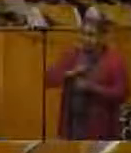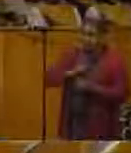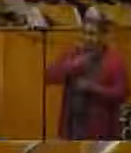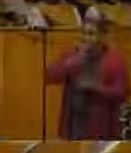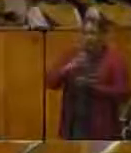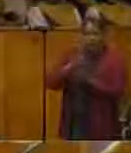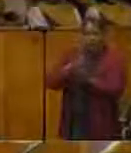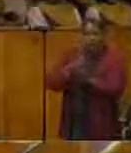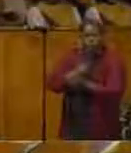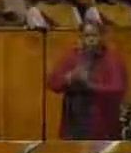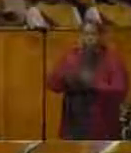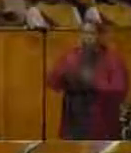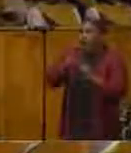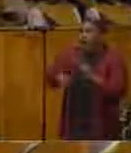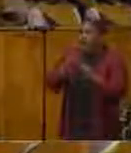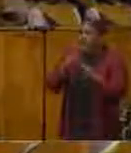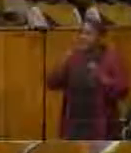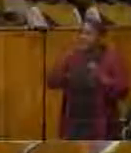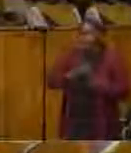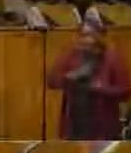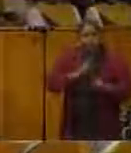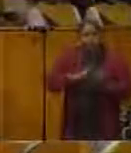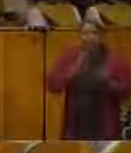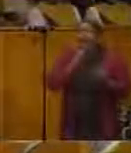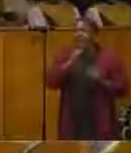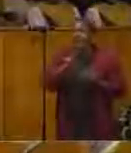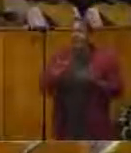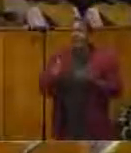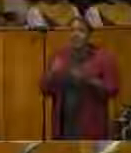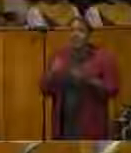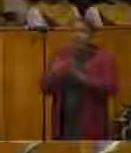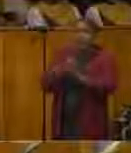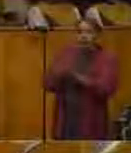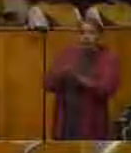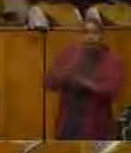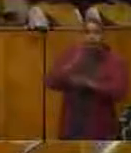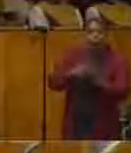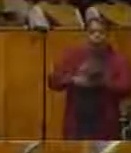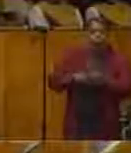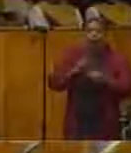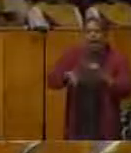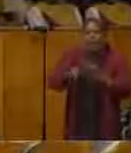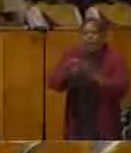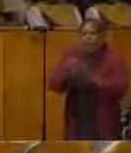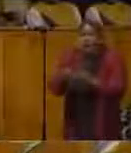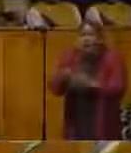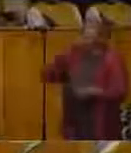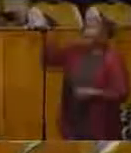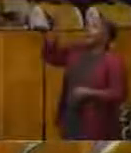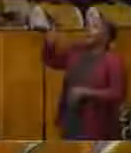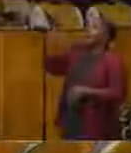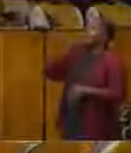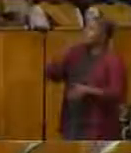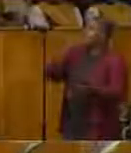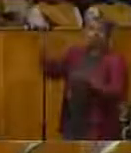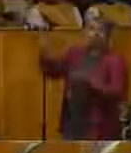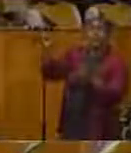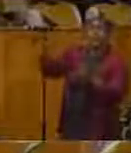earned, what I could not achieve, what I did not merit, what I could not buy. He gives to me.